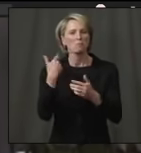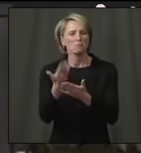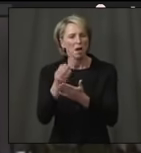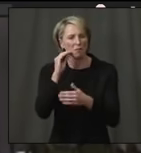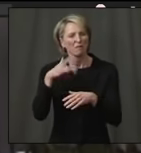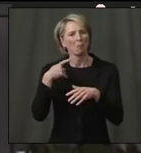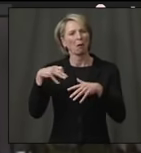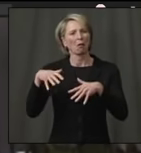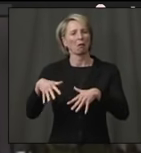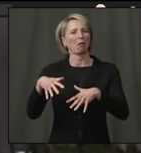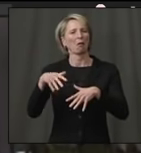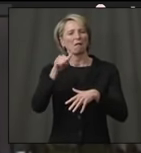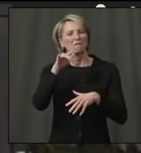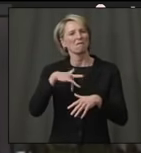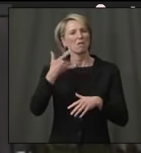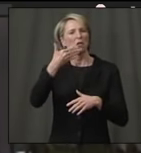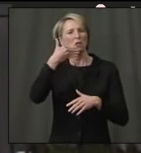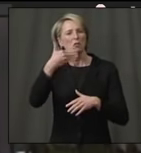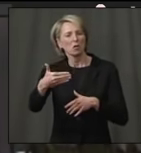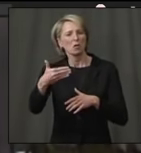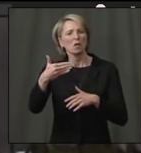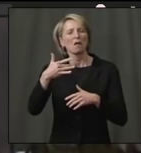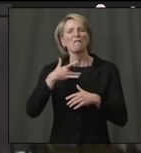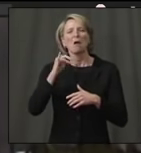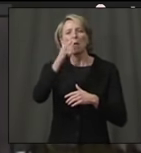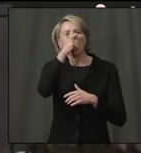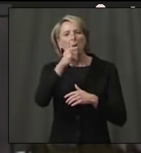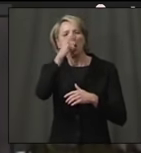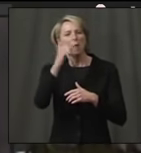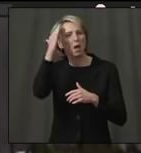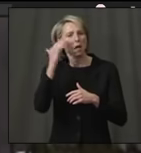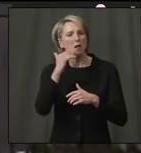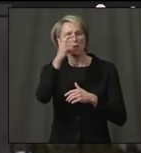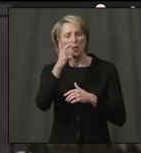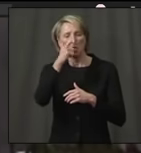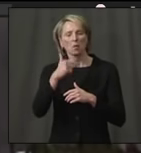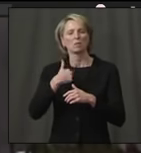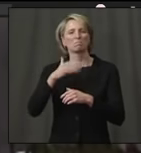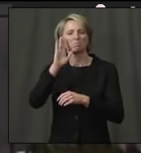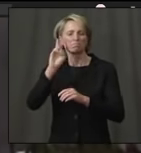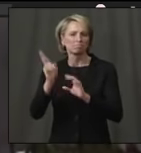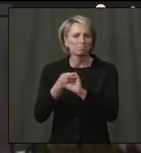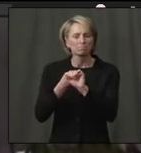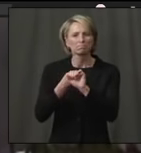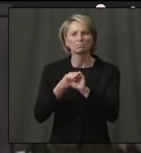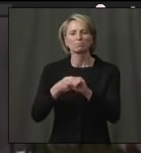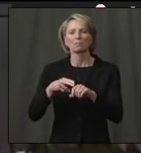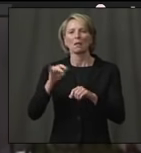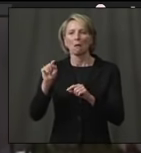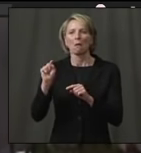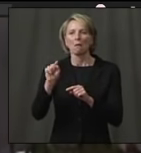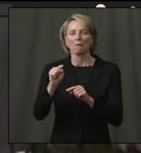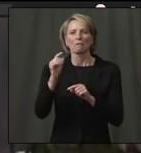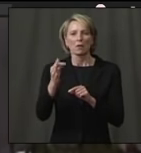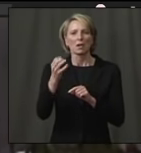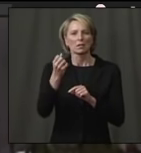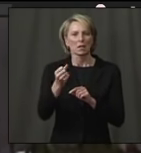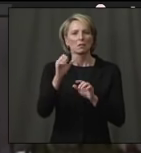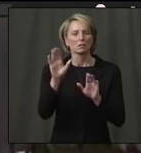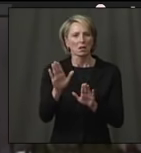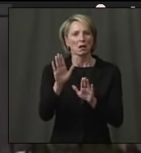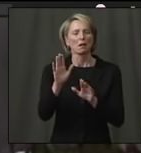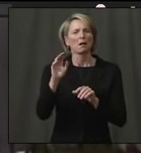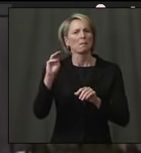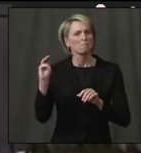went to bed, stayed in bed Thursday and Friday. On Saturday, I was tested. And on April 6th, that Monday, got the positive